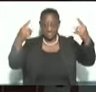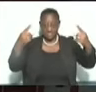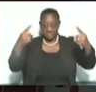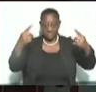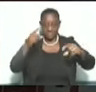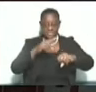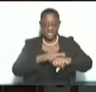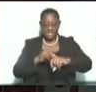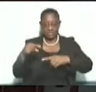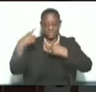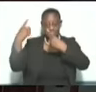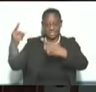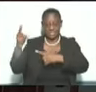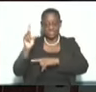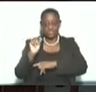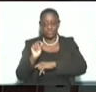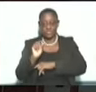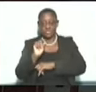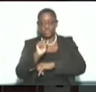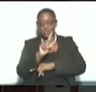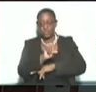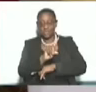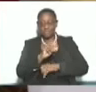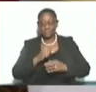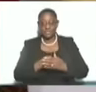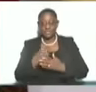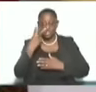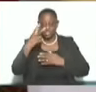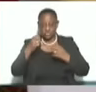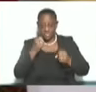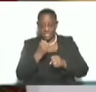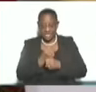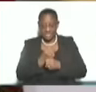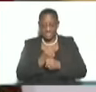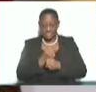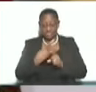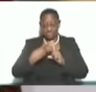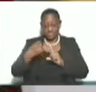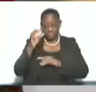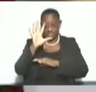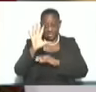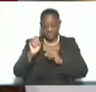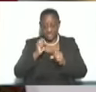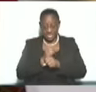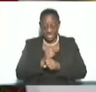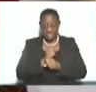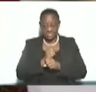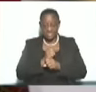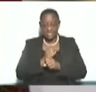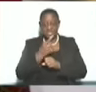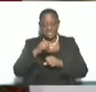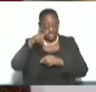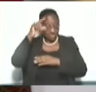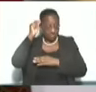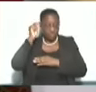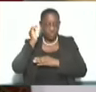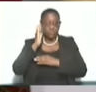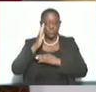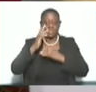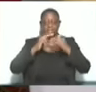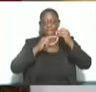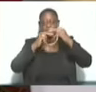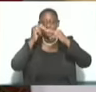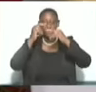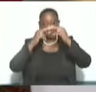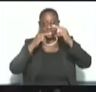coming to office in 2021. 2 years into its five-year term, her government, she says, will continue to rebuild a still